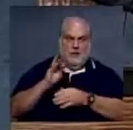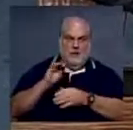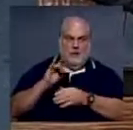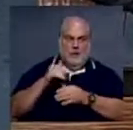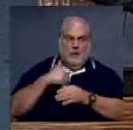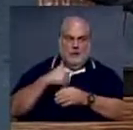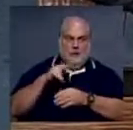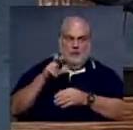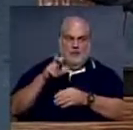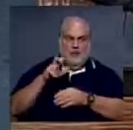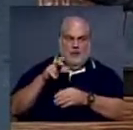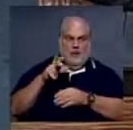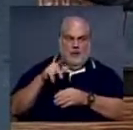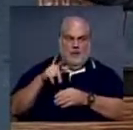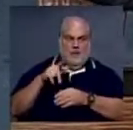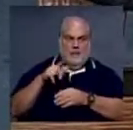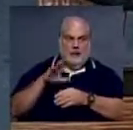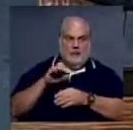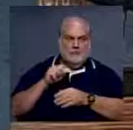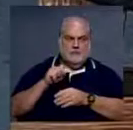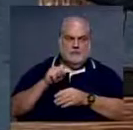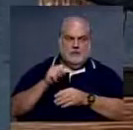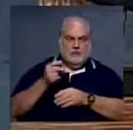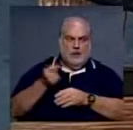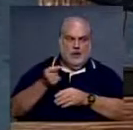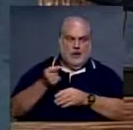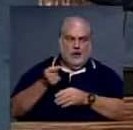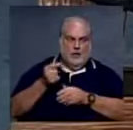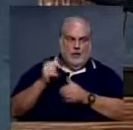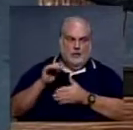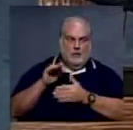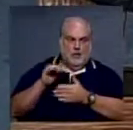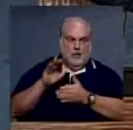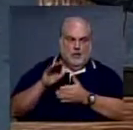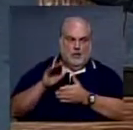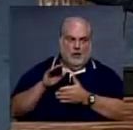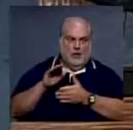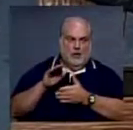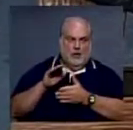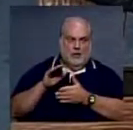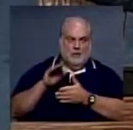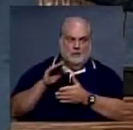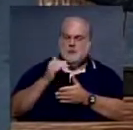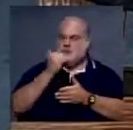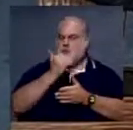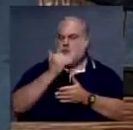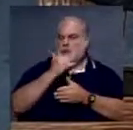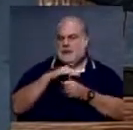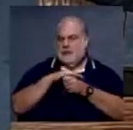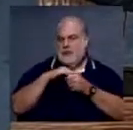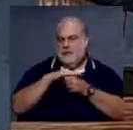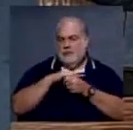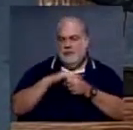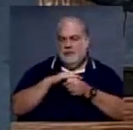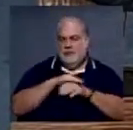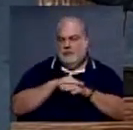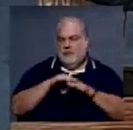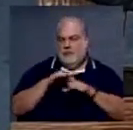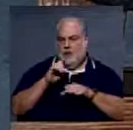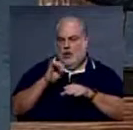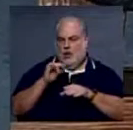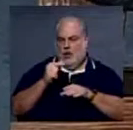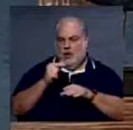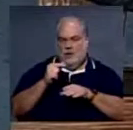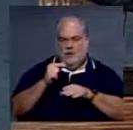about 300 pounds of dogs that, when they start going, that there's something wrong in the neighborhood. They don't bark unless something's